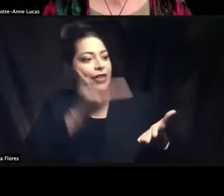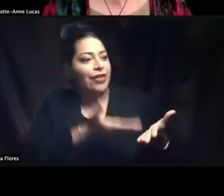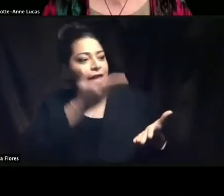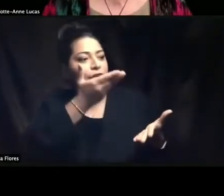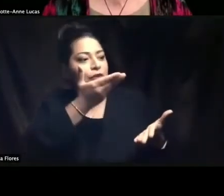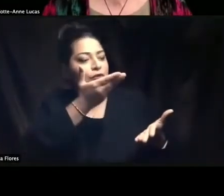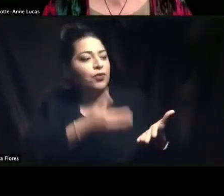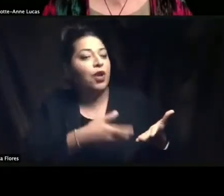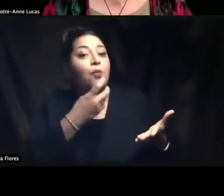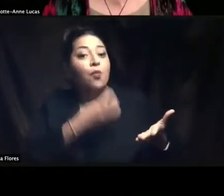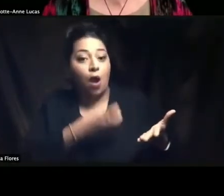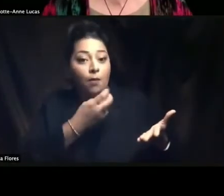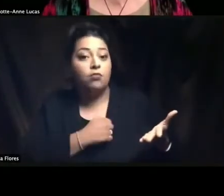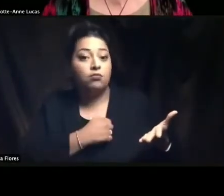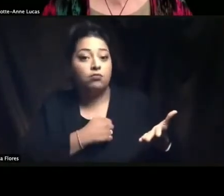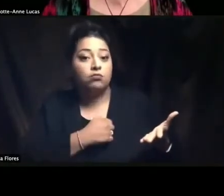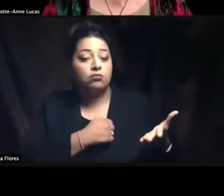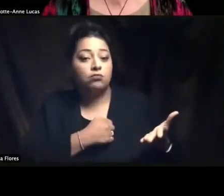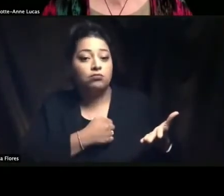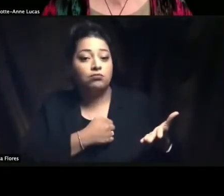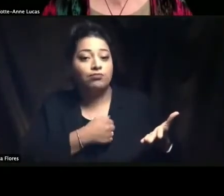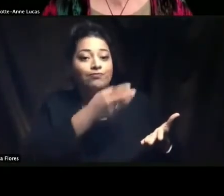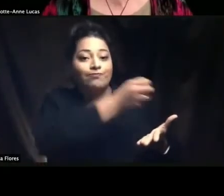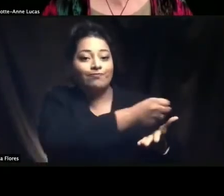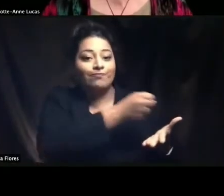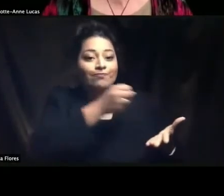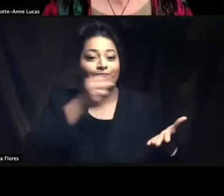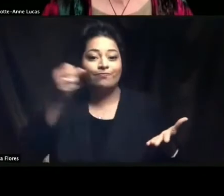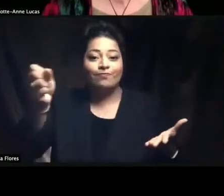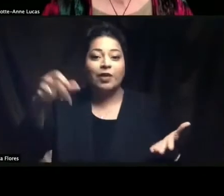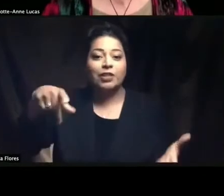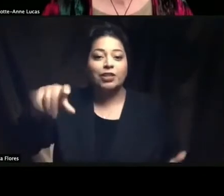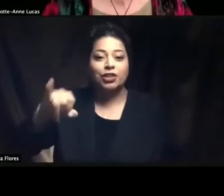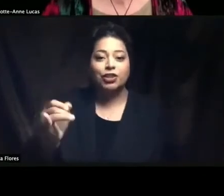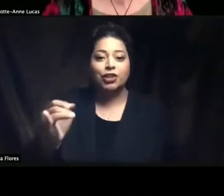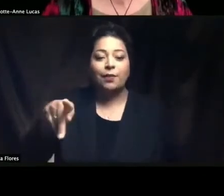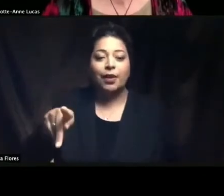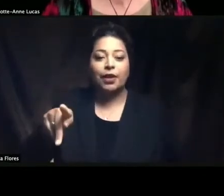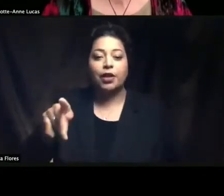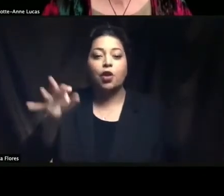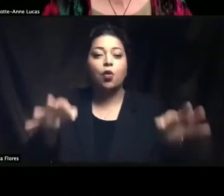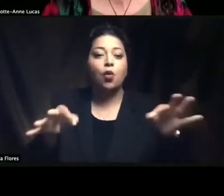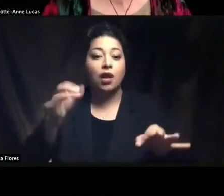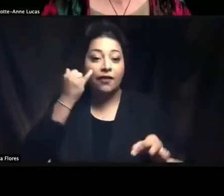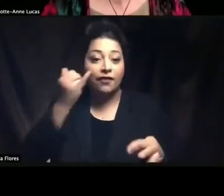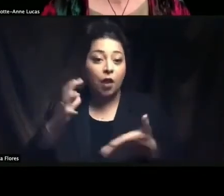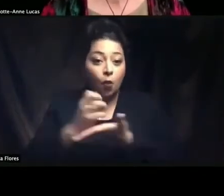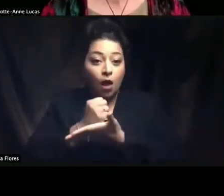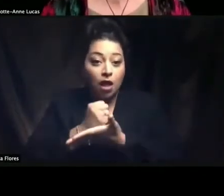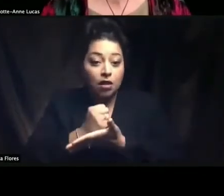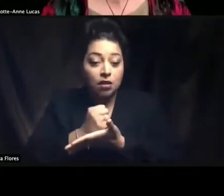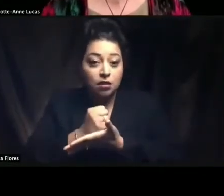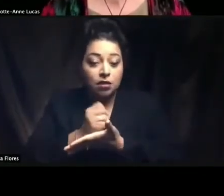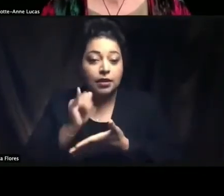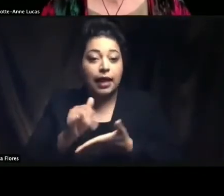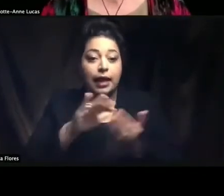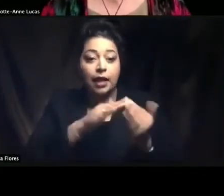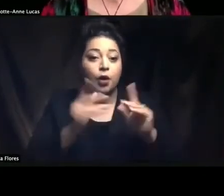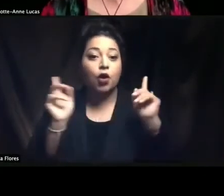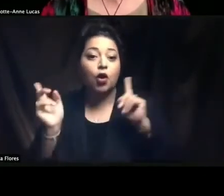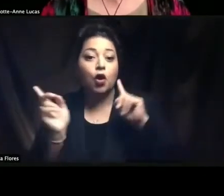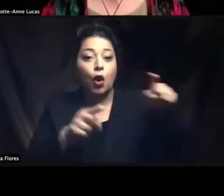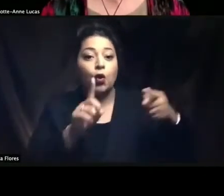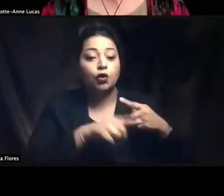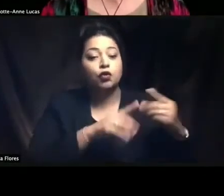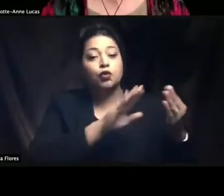to be a problem, to take them to JP court. And if they win in JP court, that money is going to go to the neighborhood.